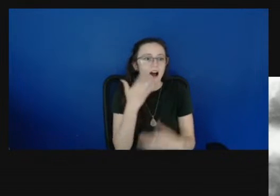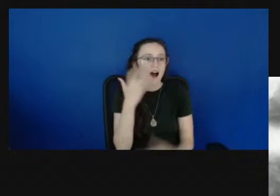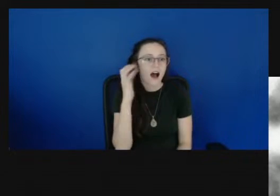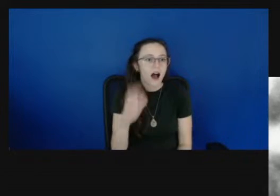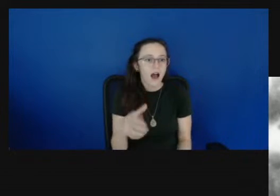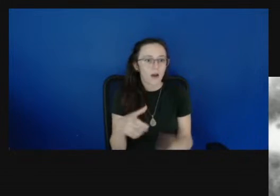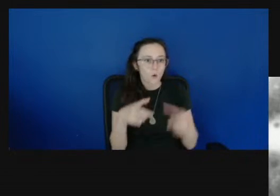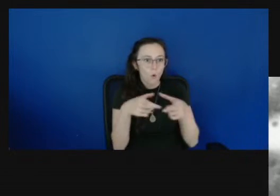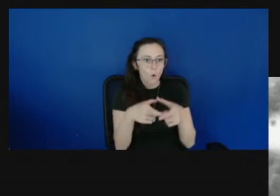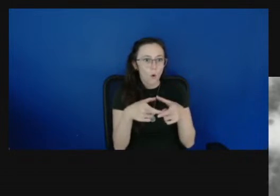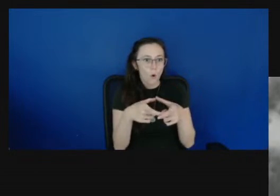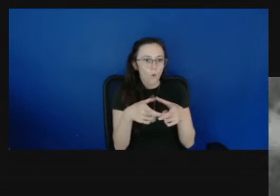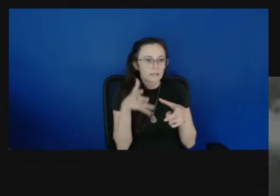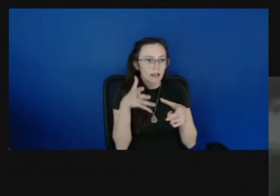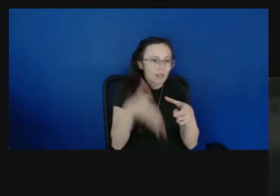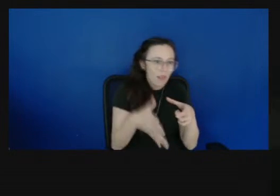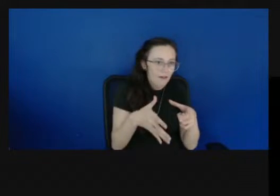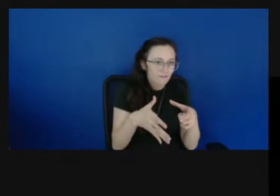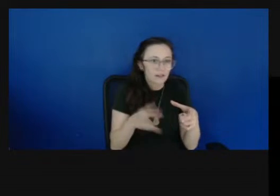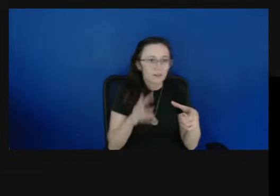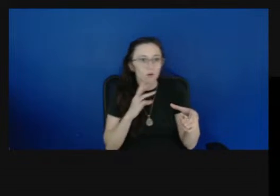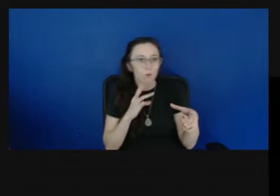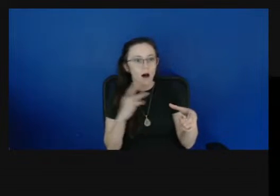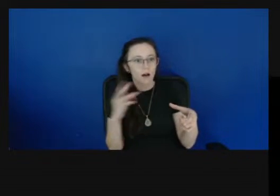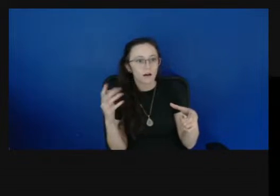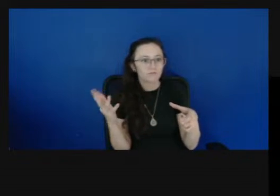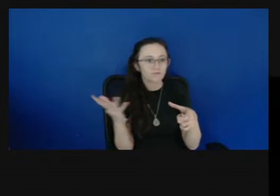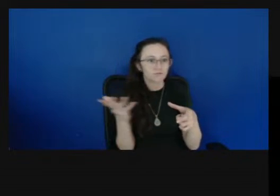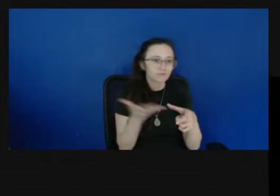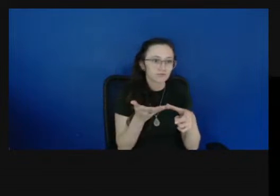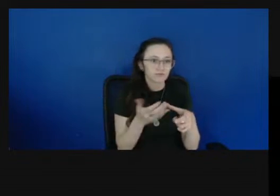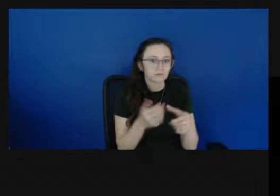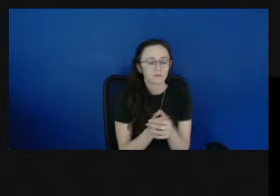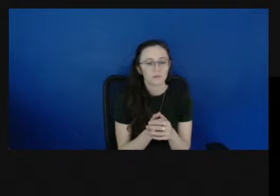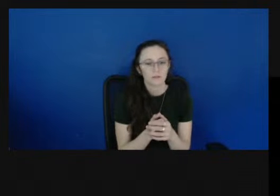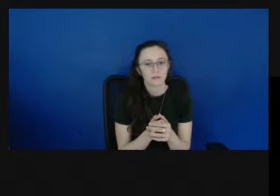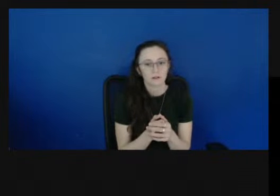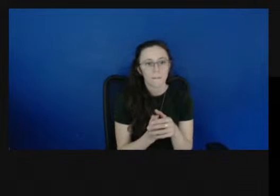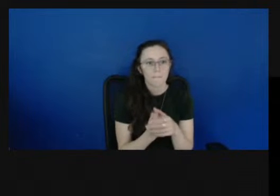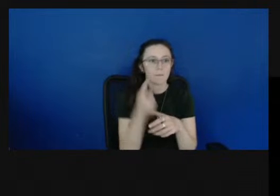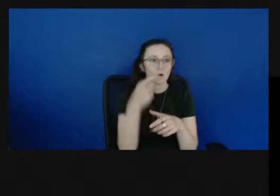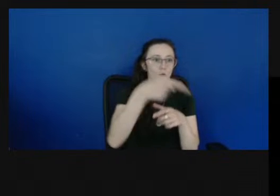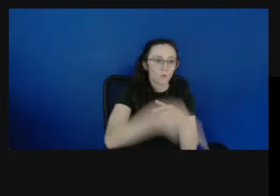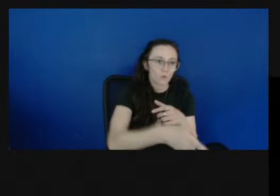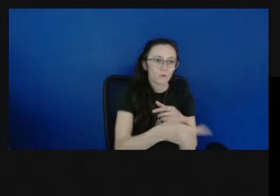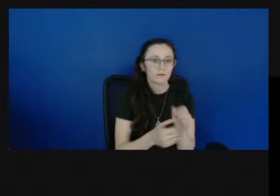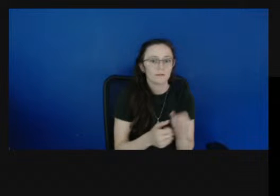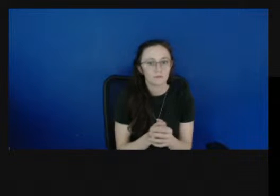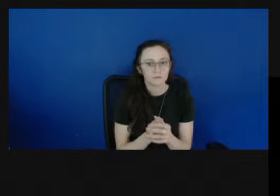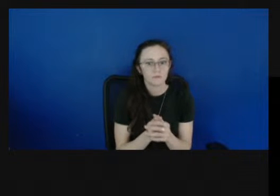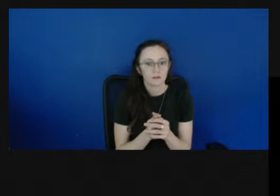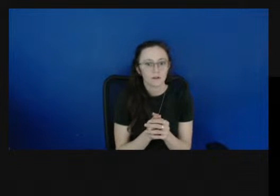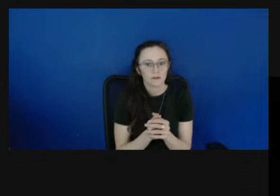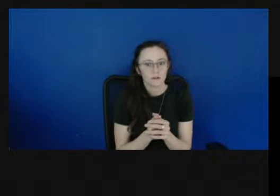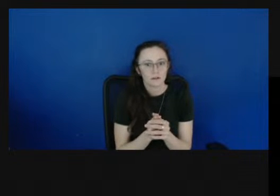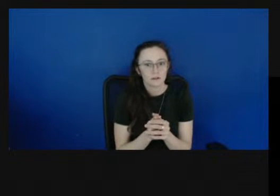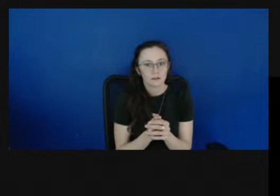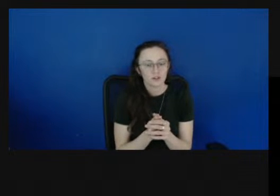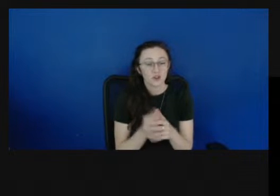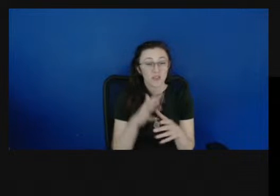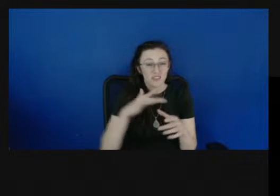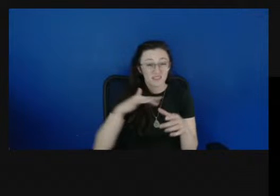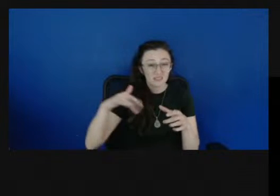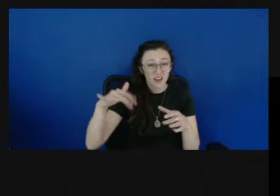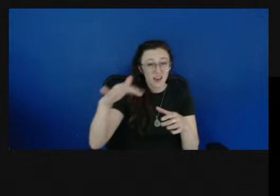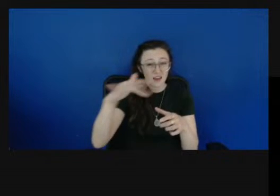lava, and the pit above was choked by its own avalanche debris, so that a steam boiler